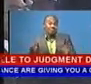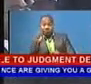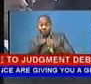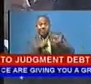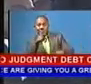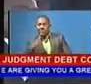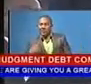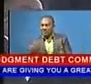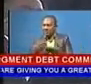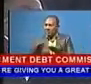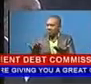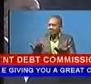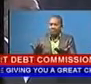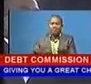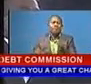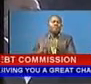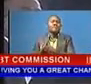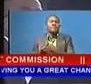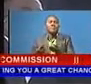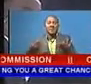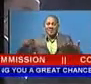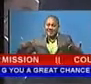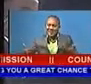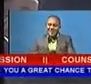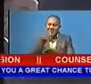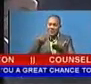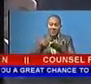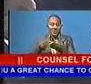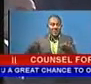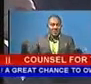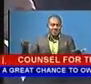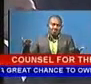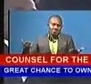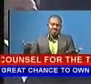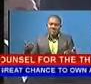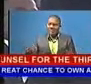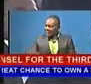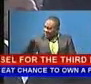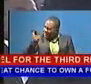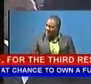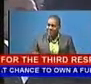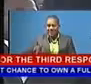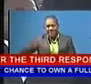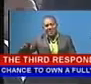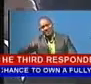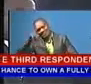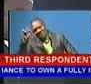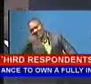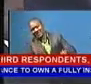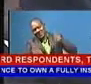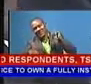re-examination as of right only arises when it's a new matter, contrary to the authorities that Malene has